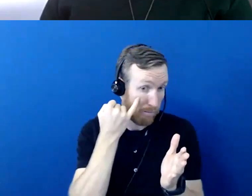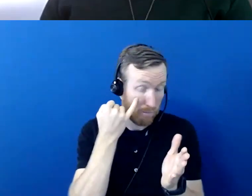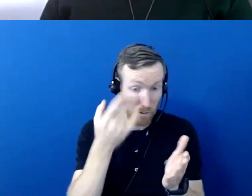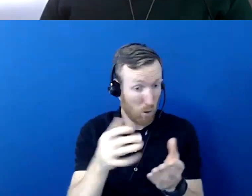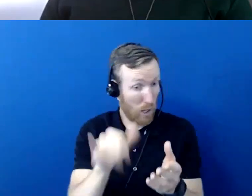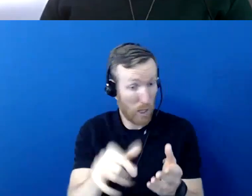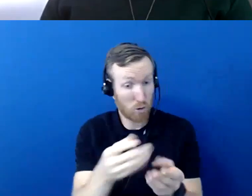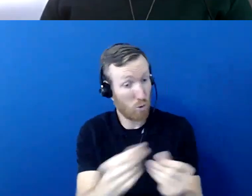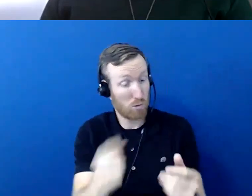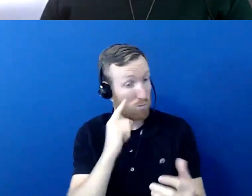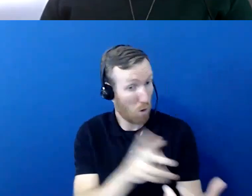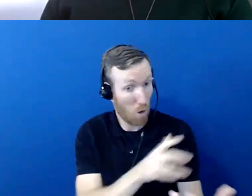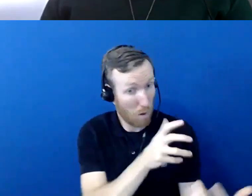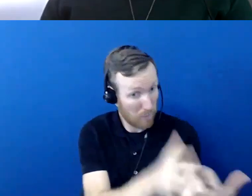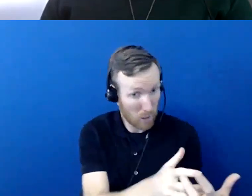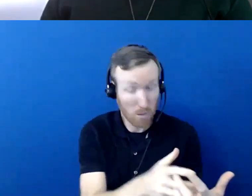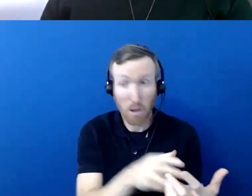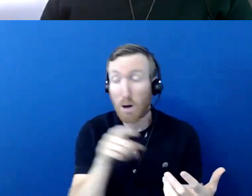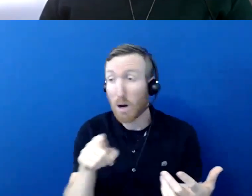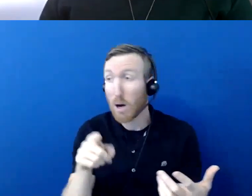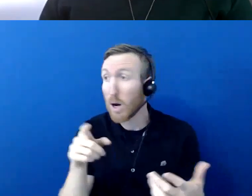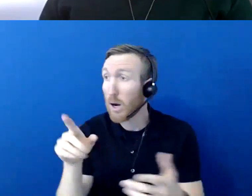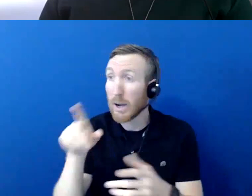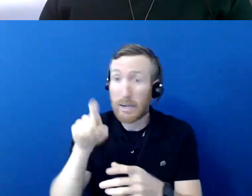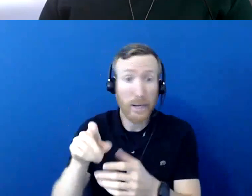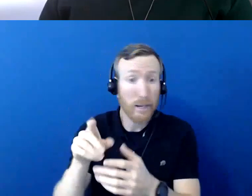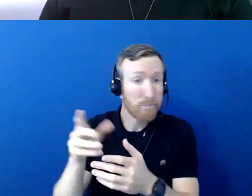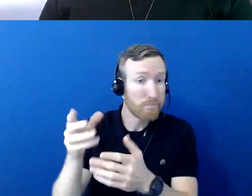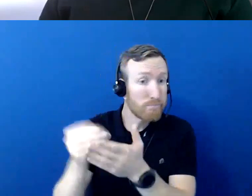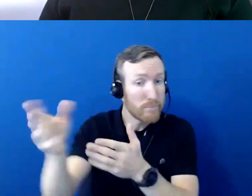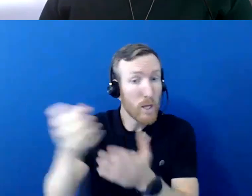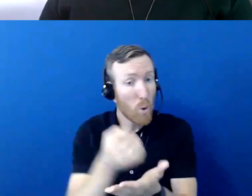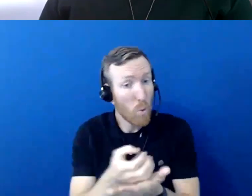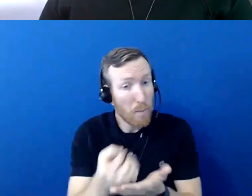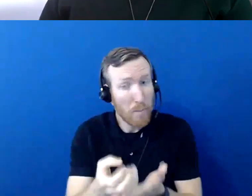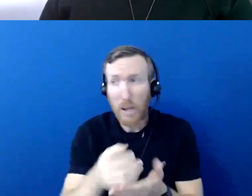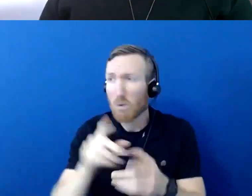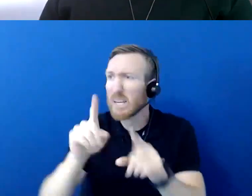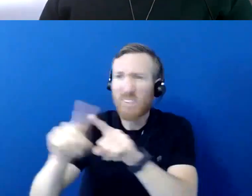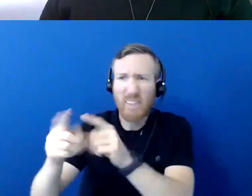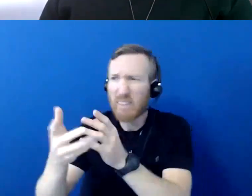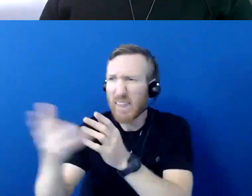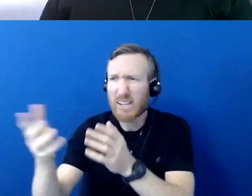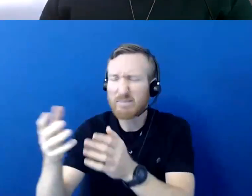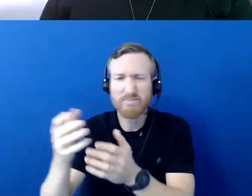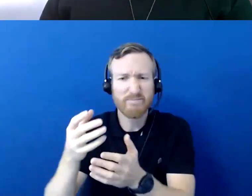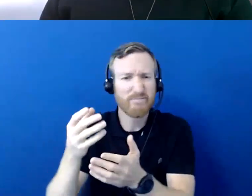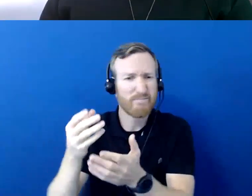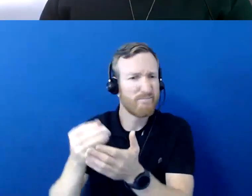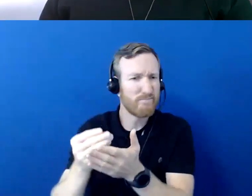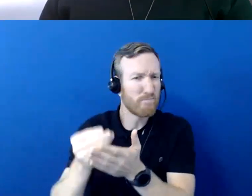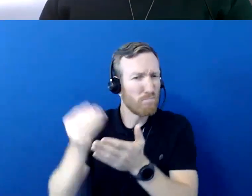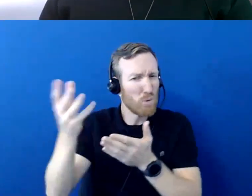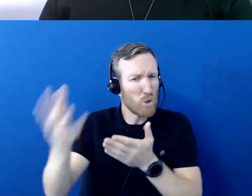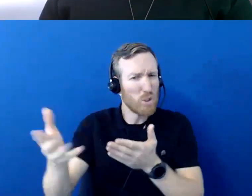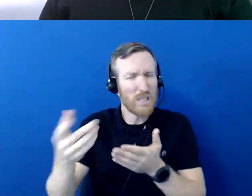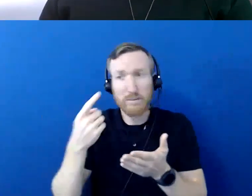include um, equipment or devices that need to be purchased, if they